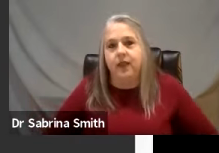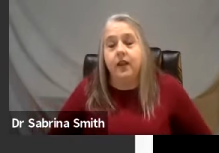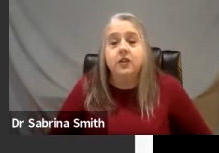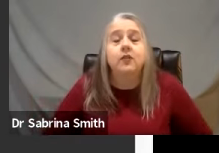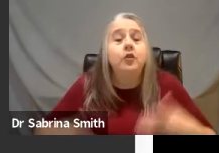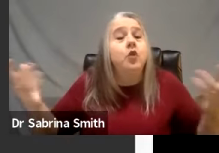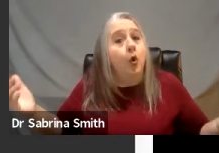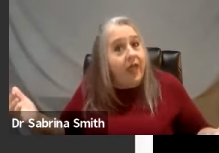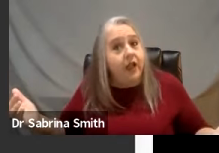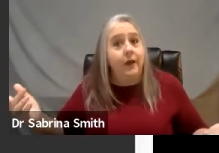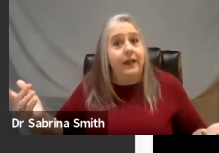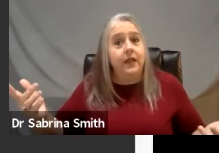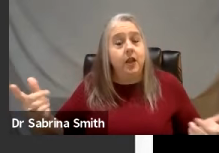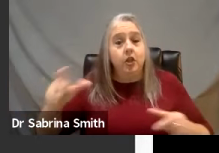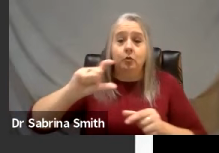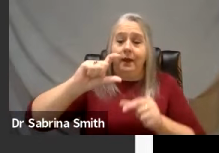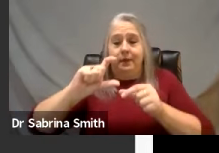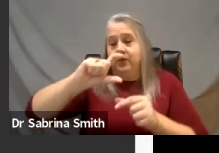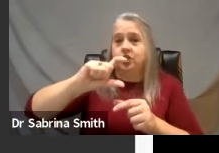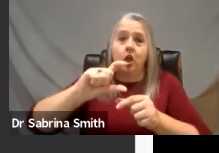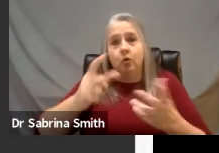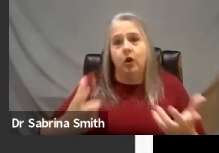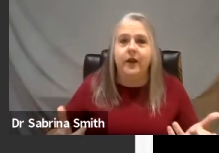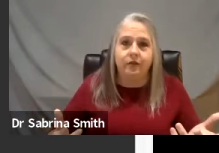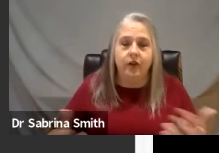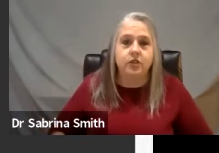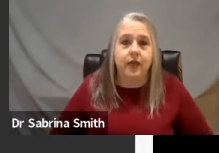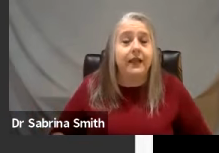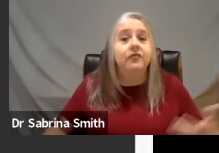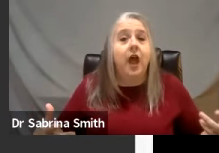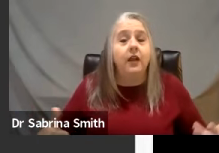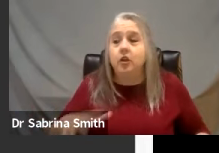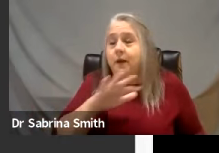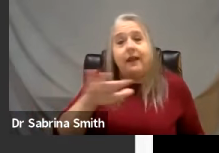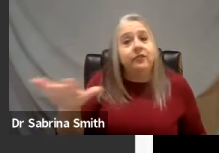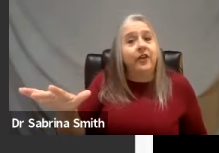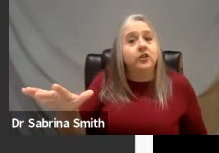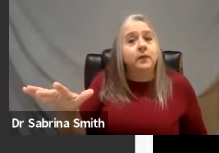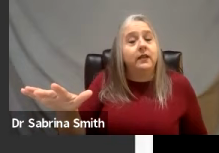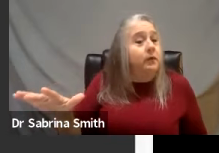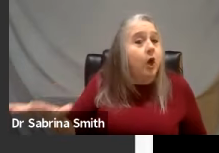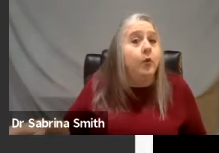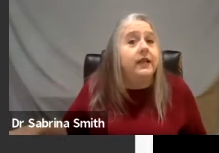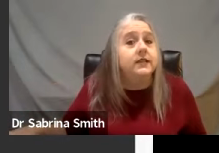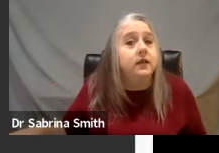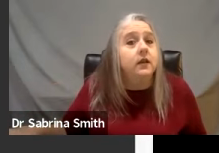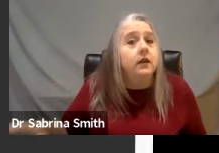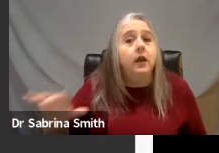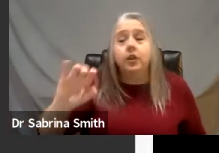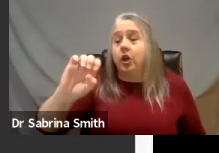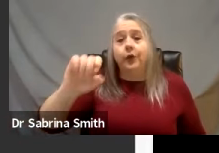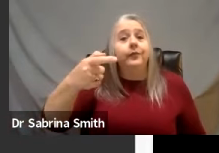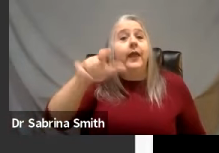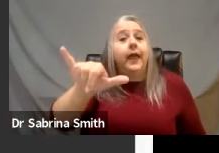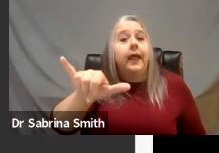type thing. So if you know that going in, you might be able to show or whatever and do that. If not, you might have to finger spell it, but own it.